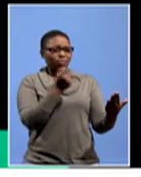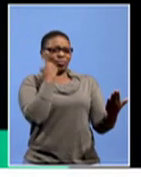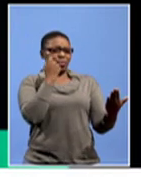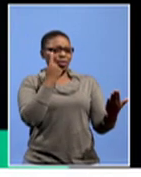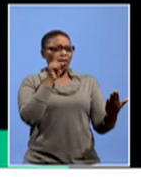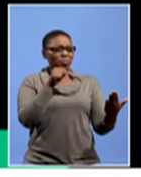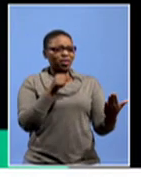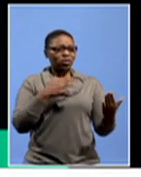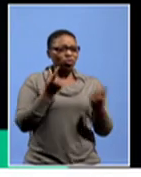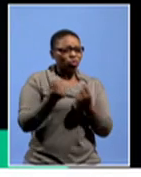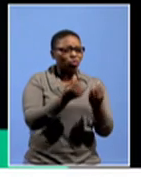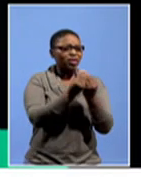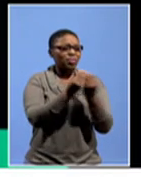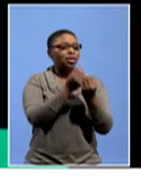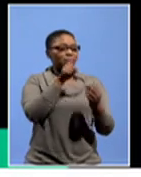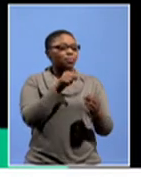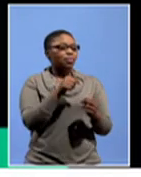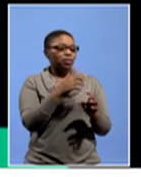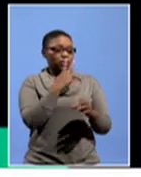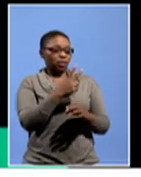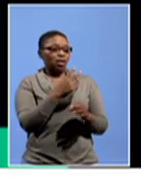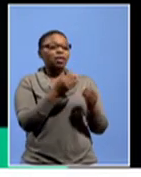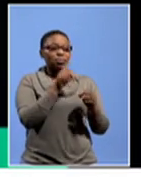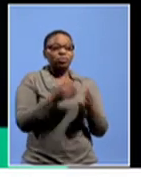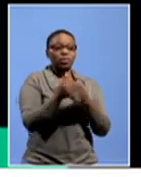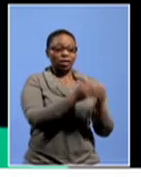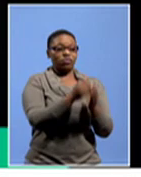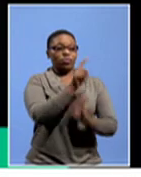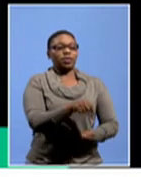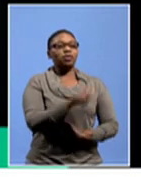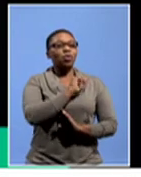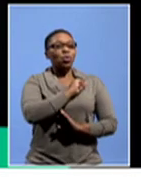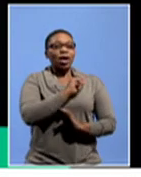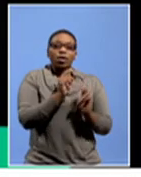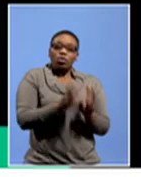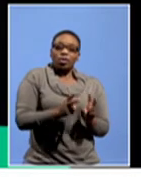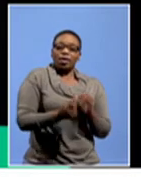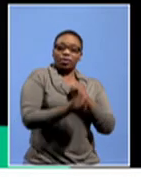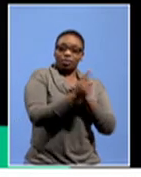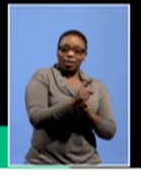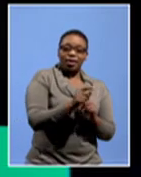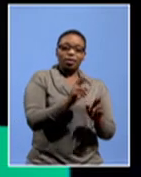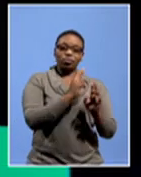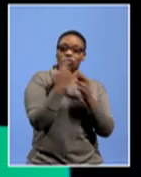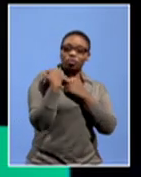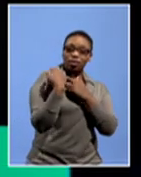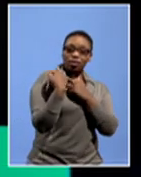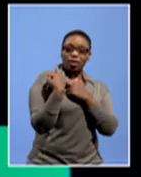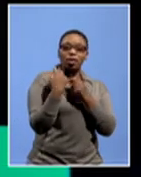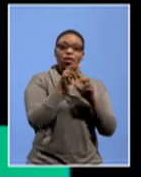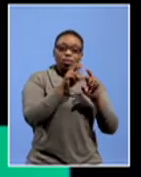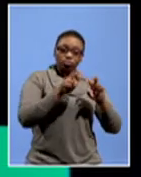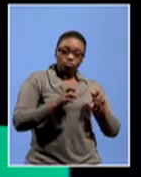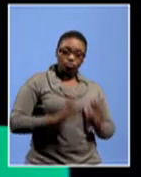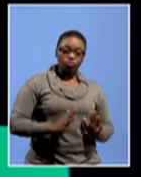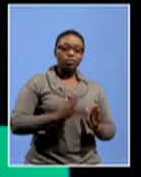want to jump up and down and go and beat someone up or something. Be careful about that, because what generally credible and responsible journalism will do is they'll take